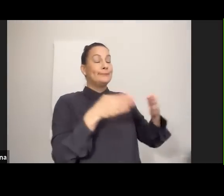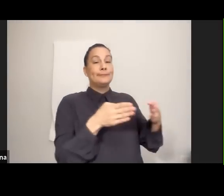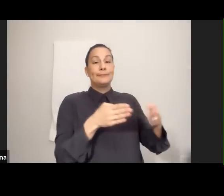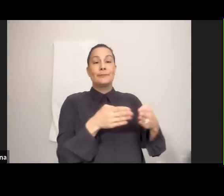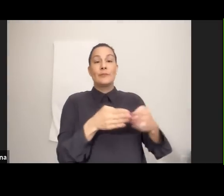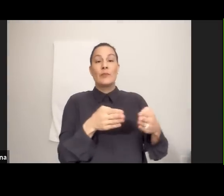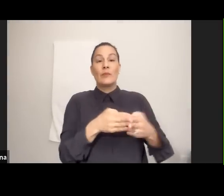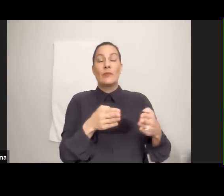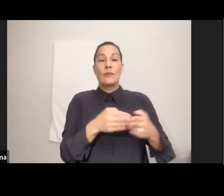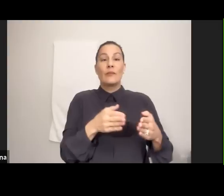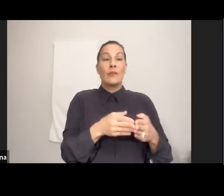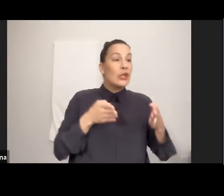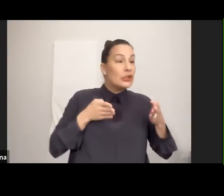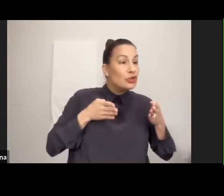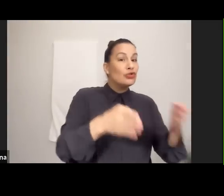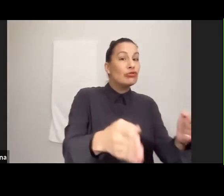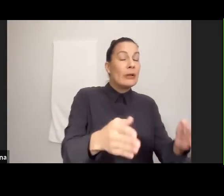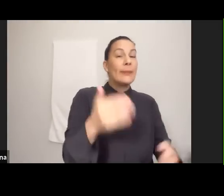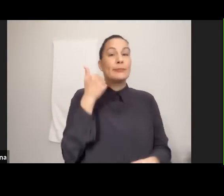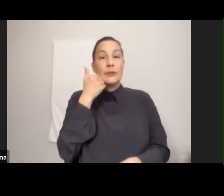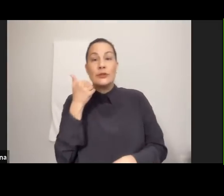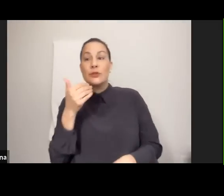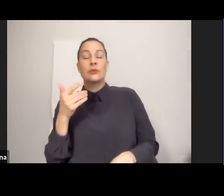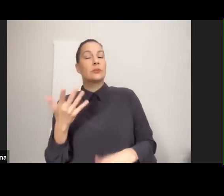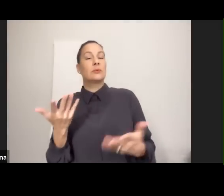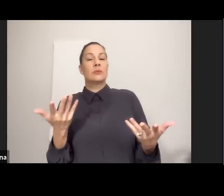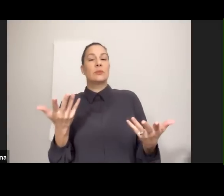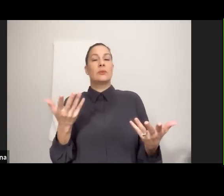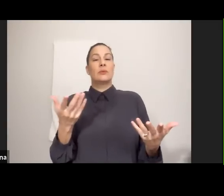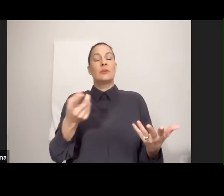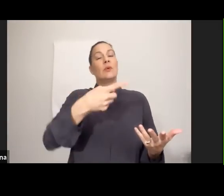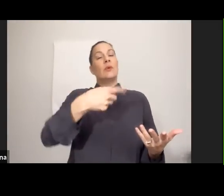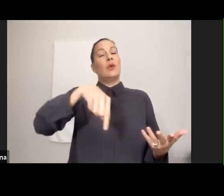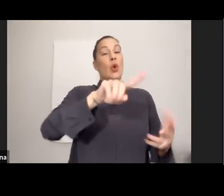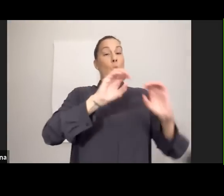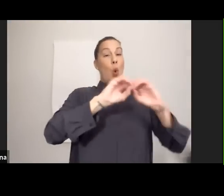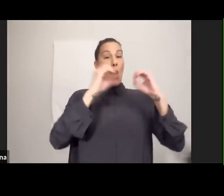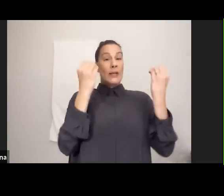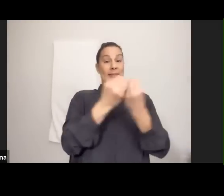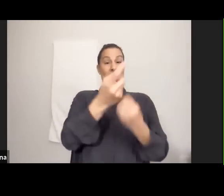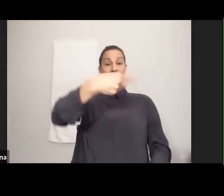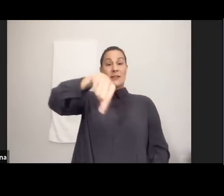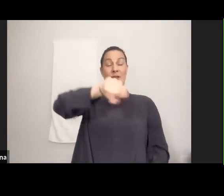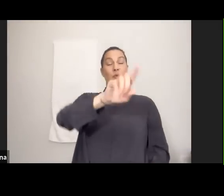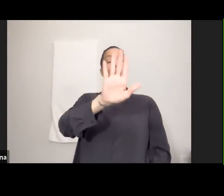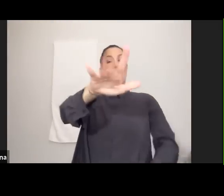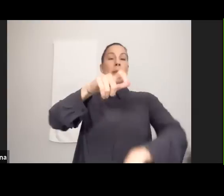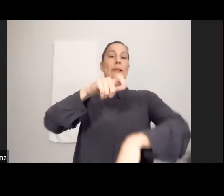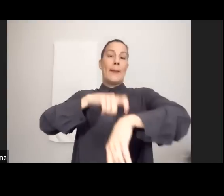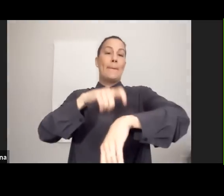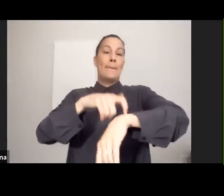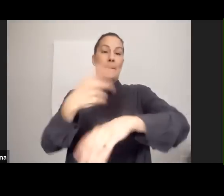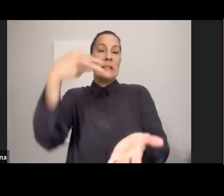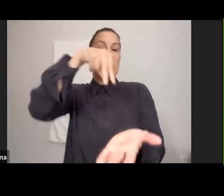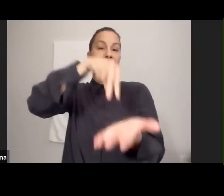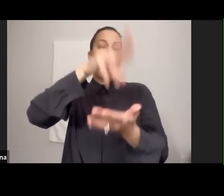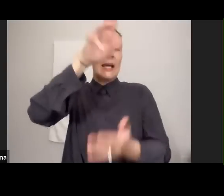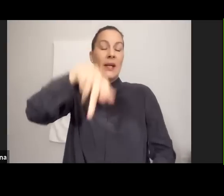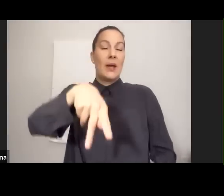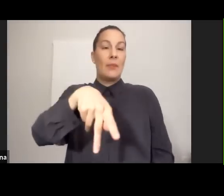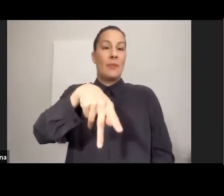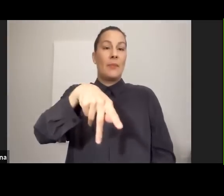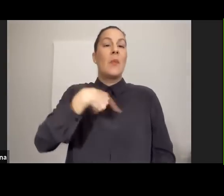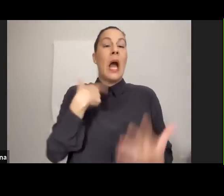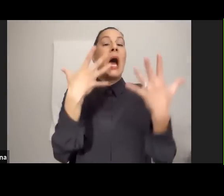Street prostitution. Organizations, now's y'all's time to step up. Street prostitution. Y'all are here for the trans community. Show y'all are here for the